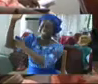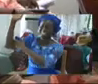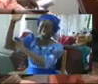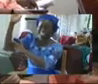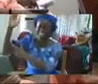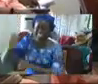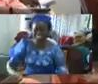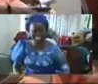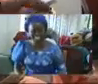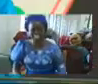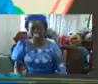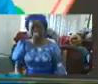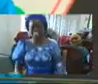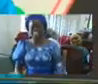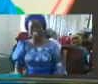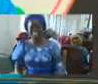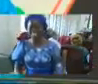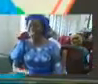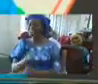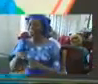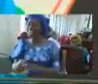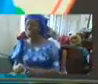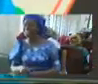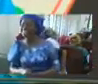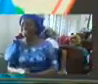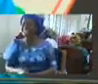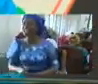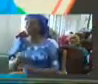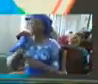And then you can turn to the other side and say, Happy New Year, Jerry.